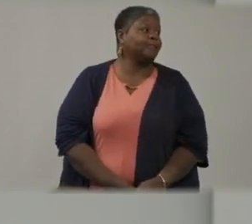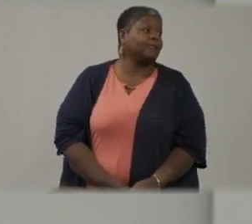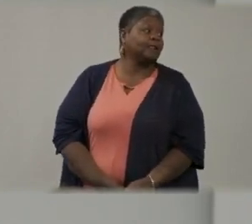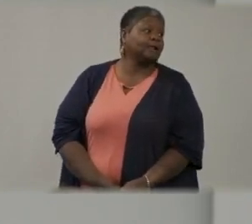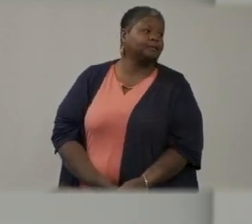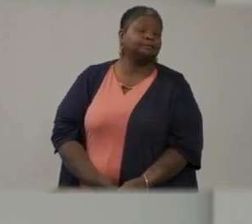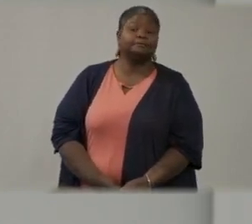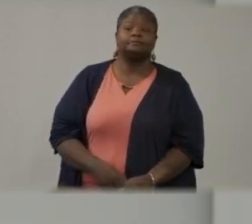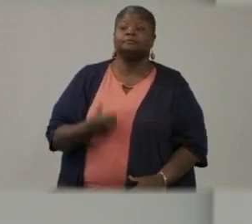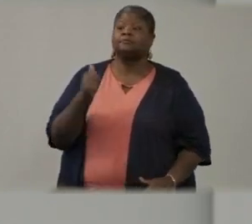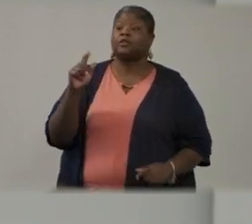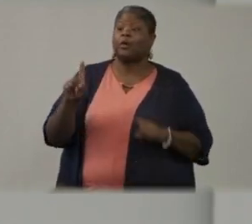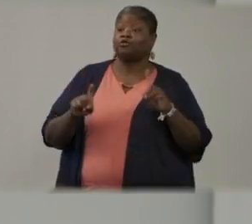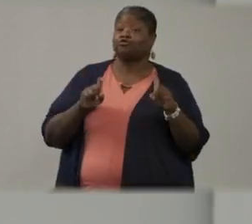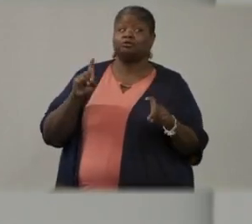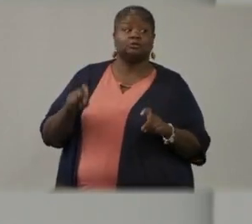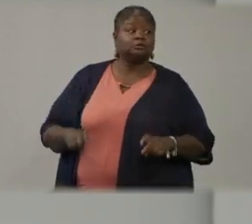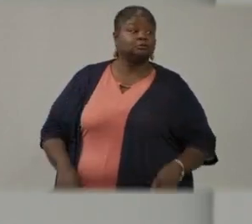Any other questions?